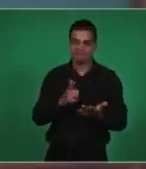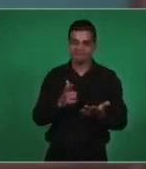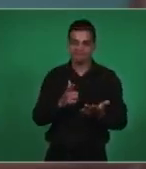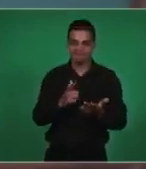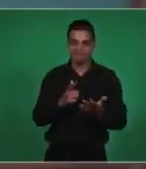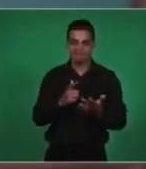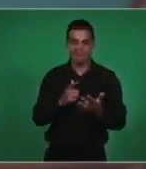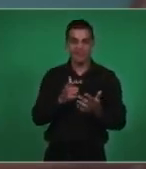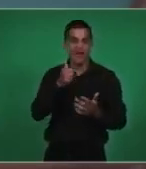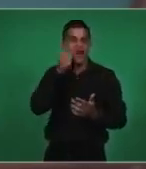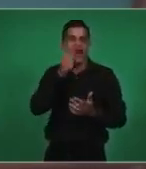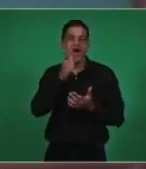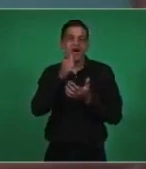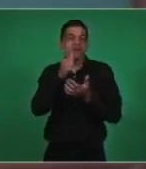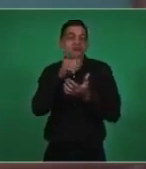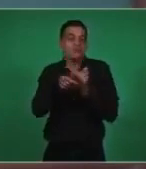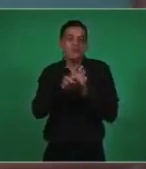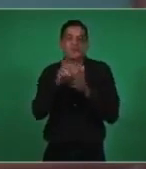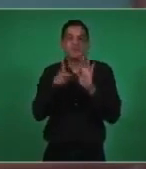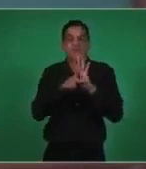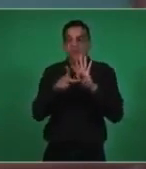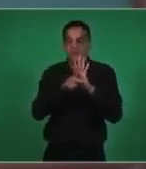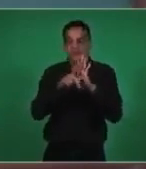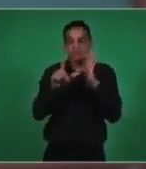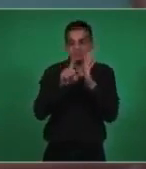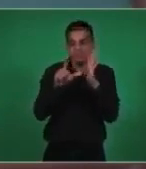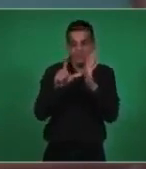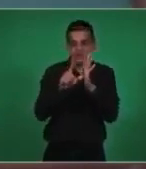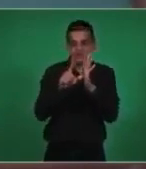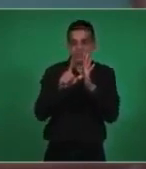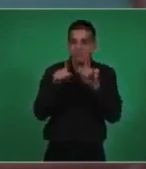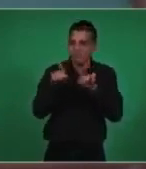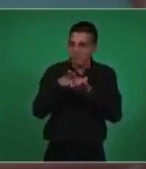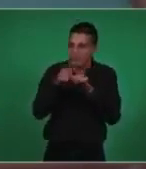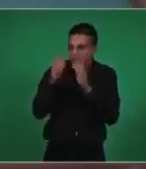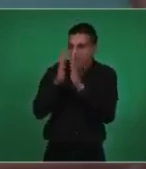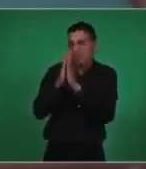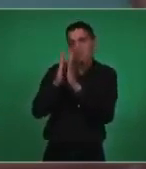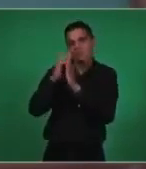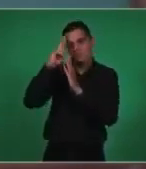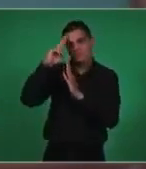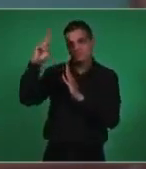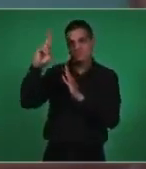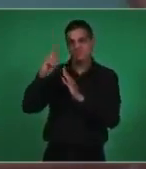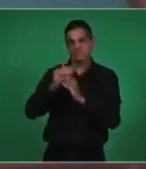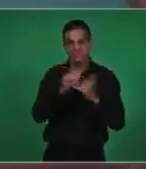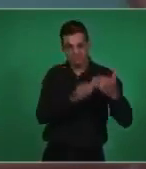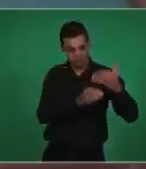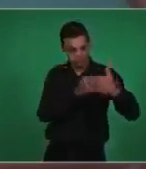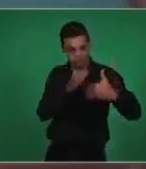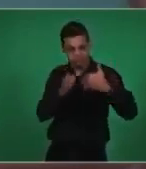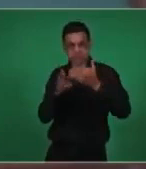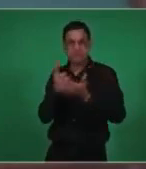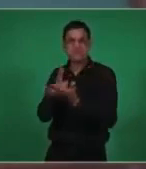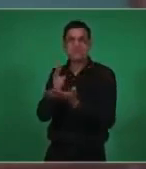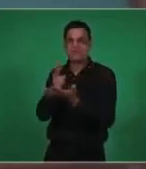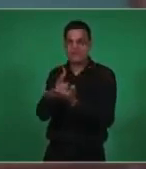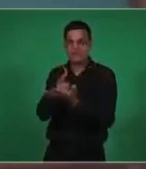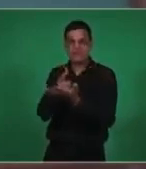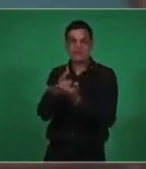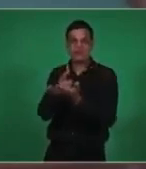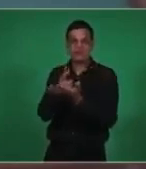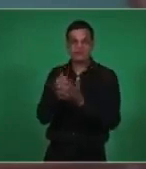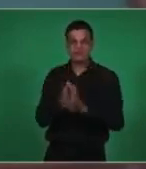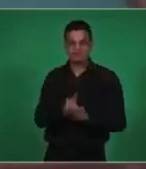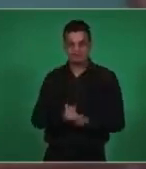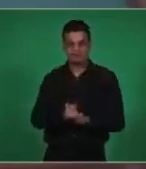the wife of Martin Luther, women that in prayer they broke many barriers. We have to remember